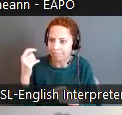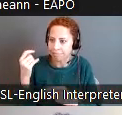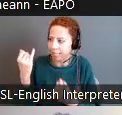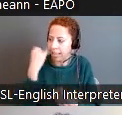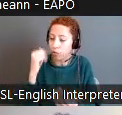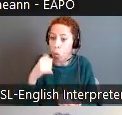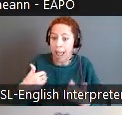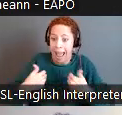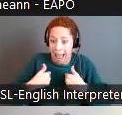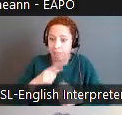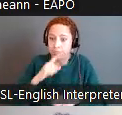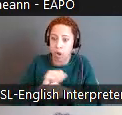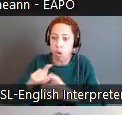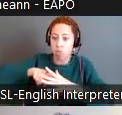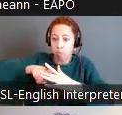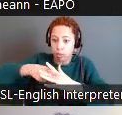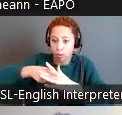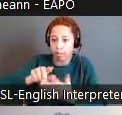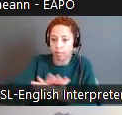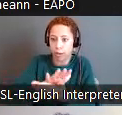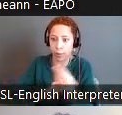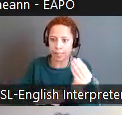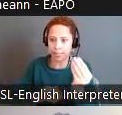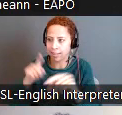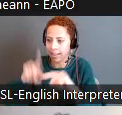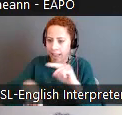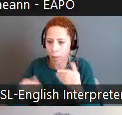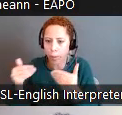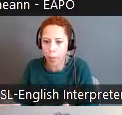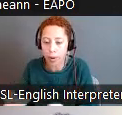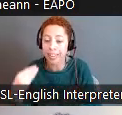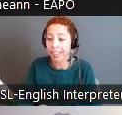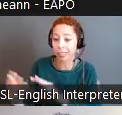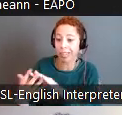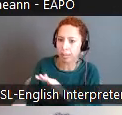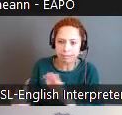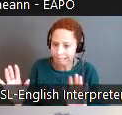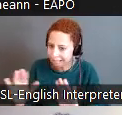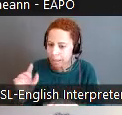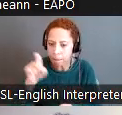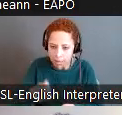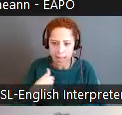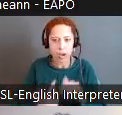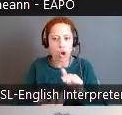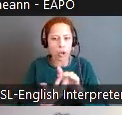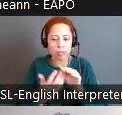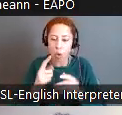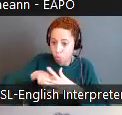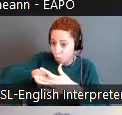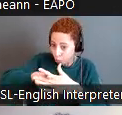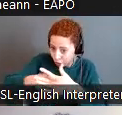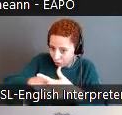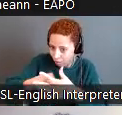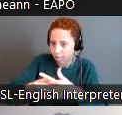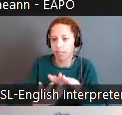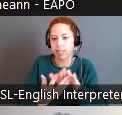physical original document. Don't give them copies. The copies aren't going to do anything. They need the original copy that you've made or a